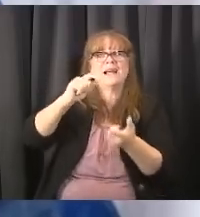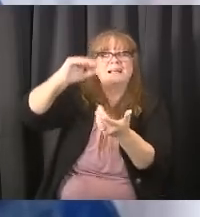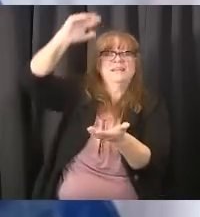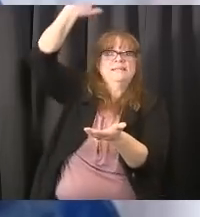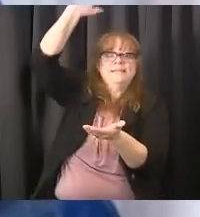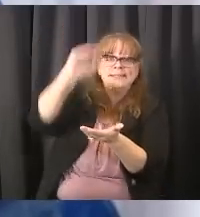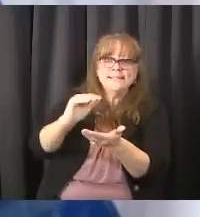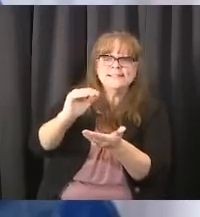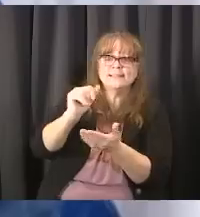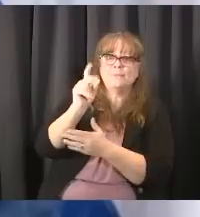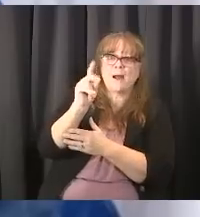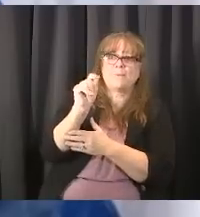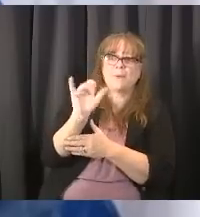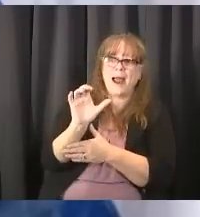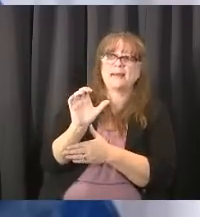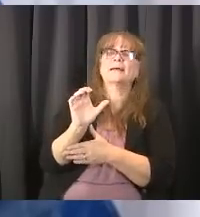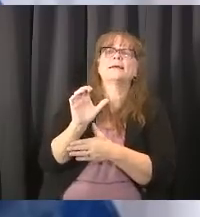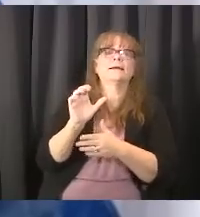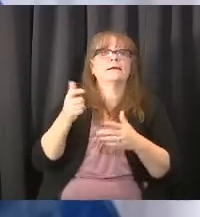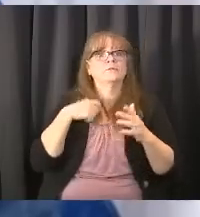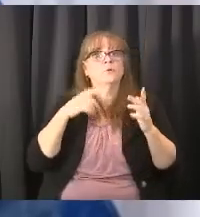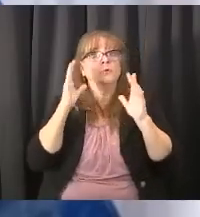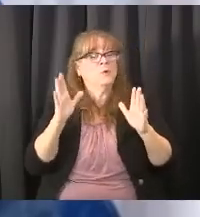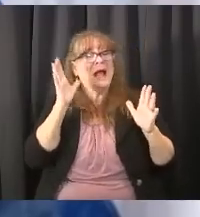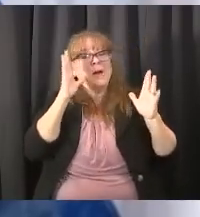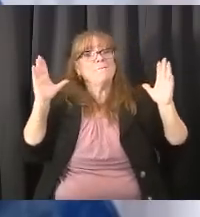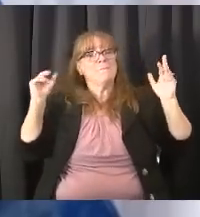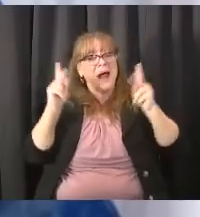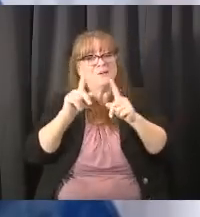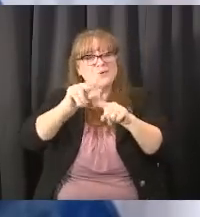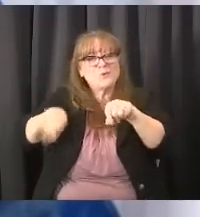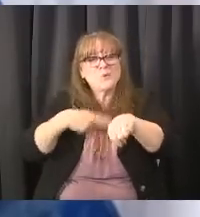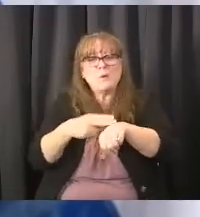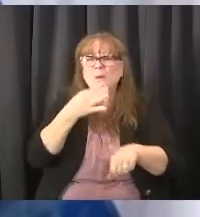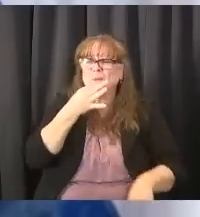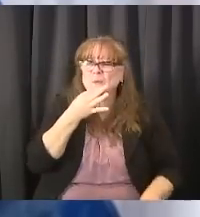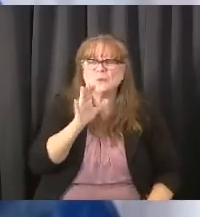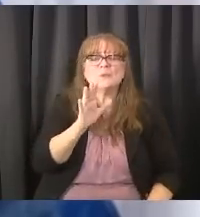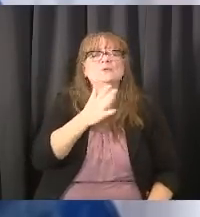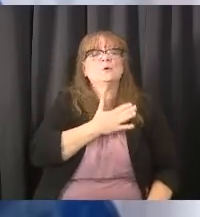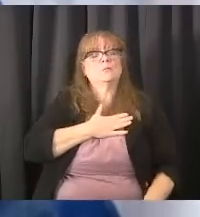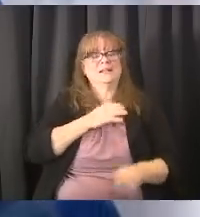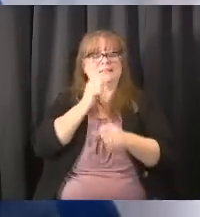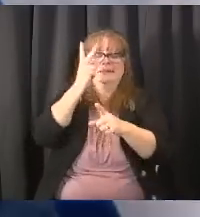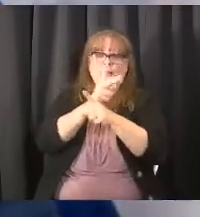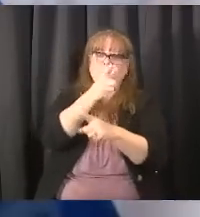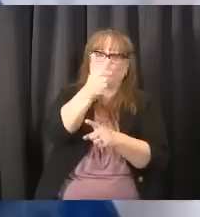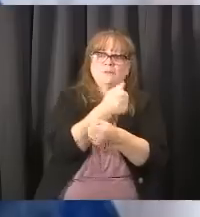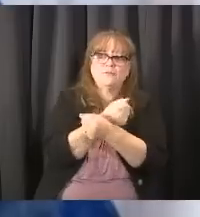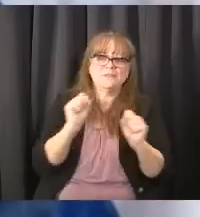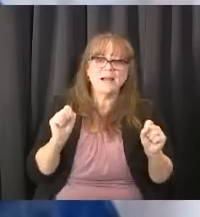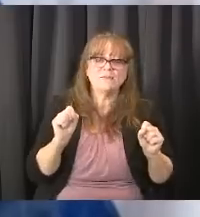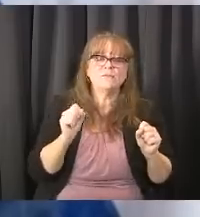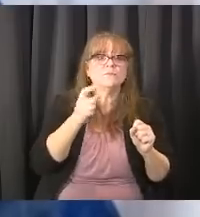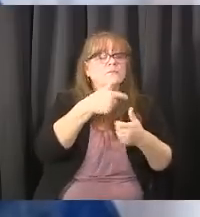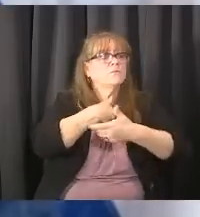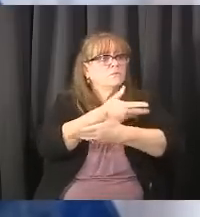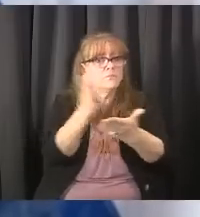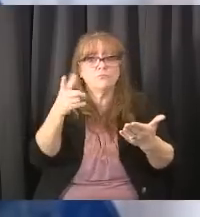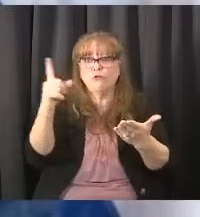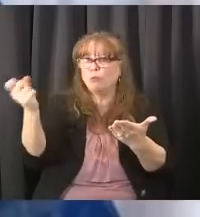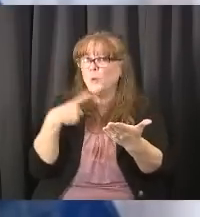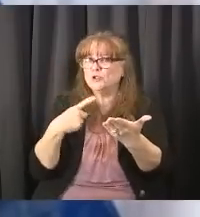possible. Let's be safe, Colorado, and I'm happy to take some questions. Governor Steve Stager from 9 News. Today, the